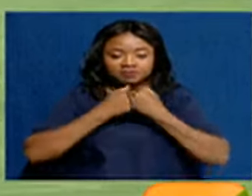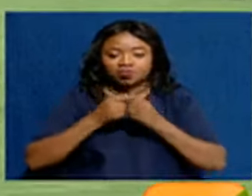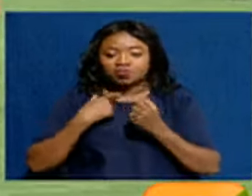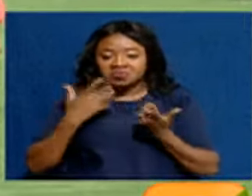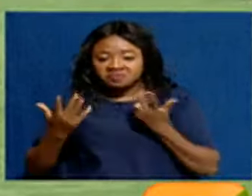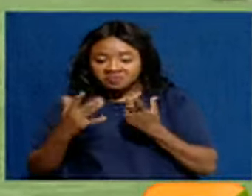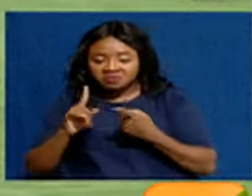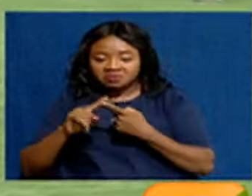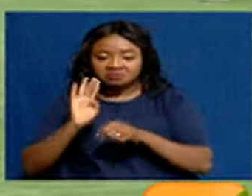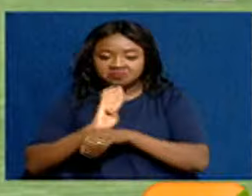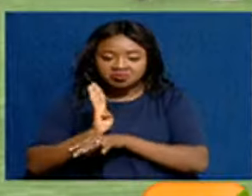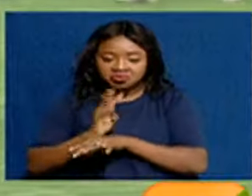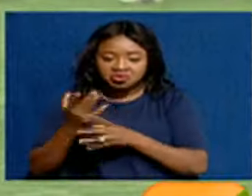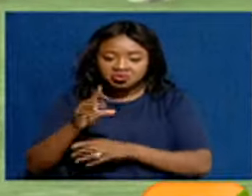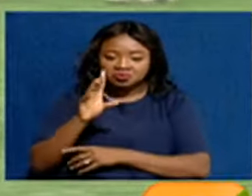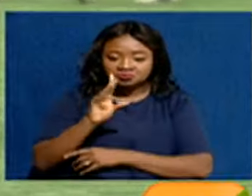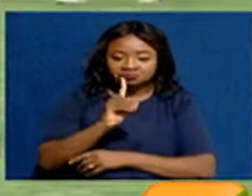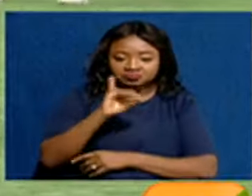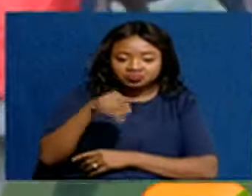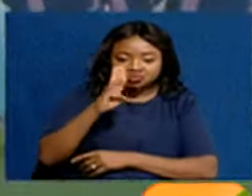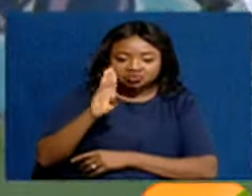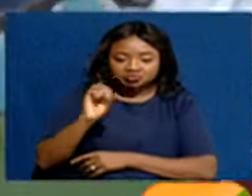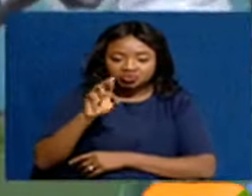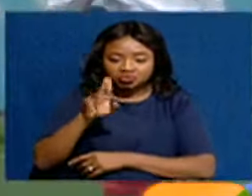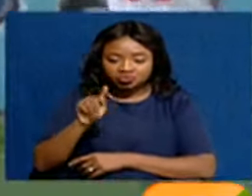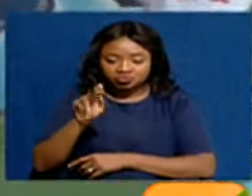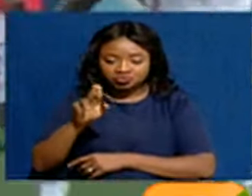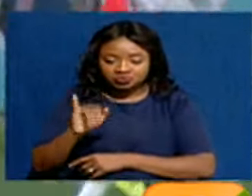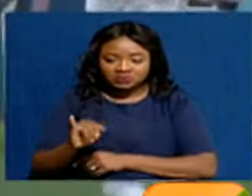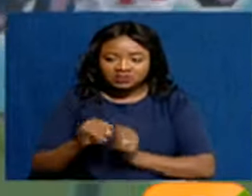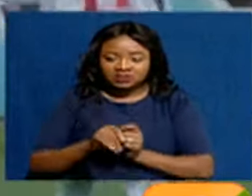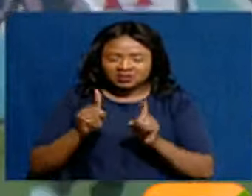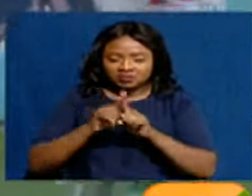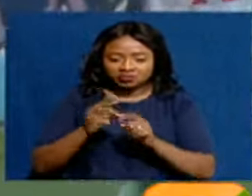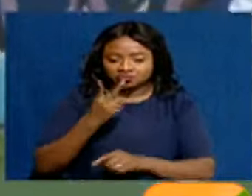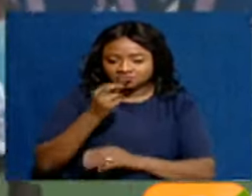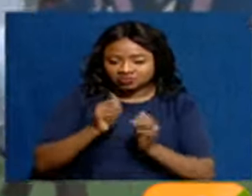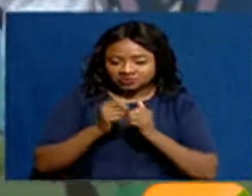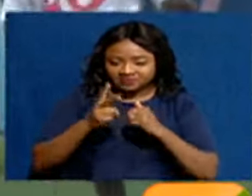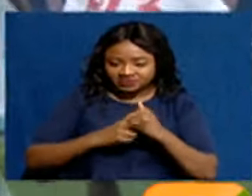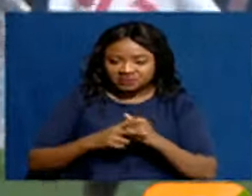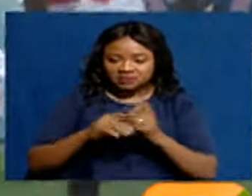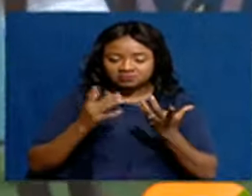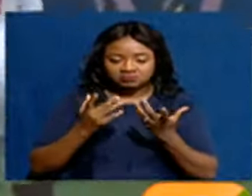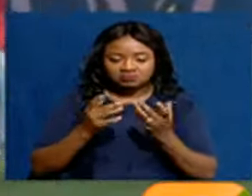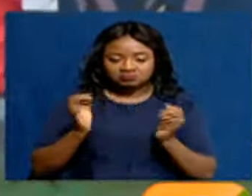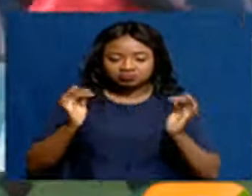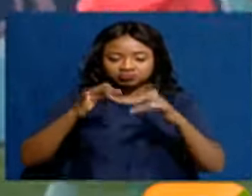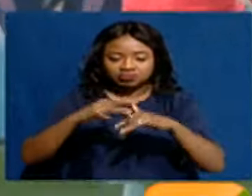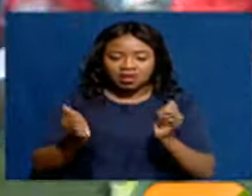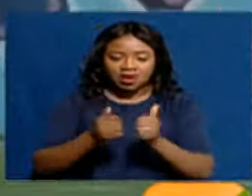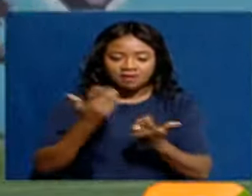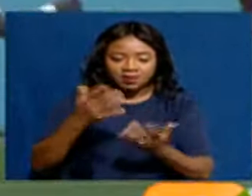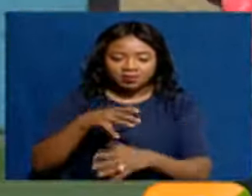final round, with the winner qualifying for the Under-17 Women World Cup to be hosted in the Dominican Republic in October.